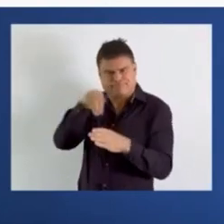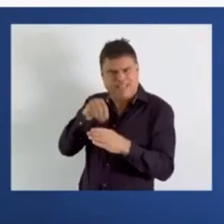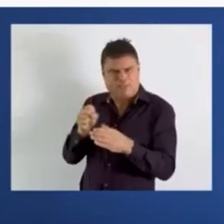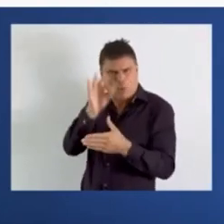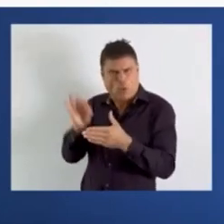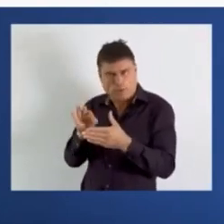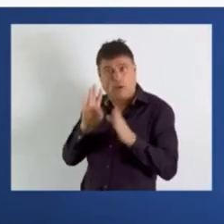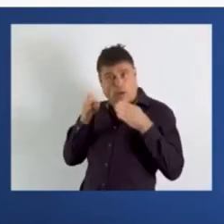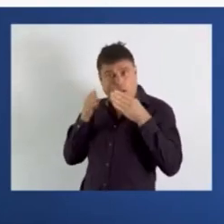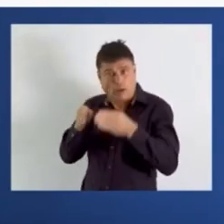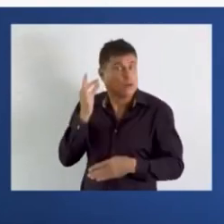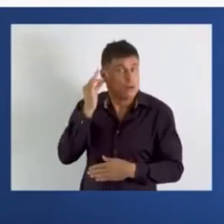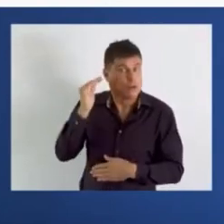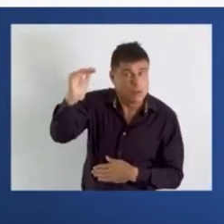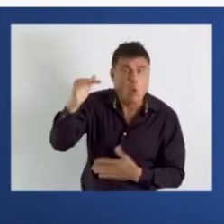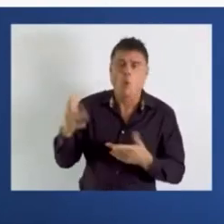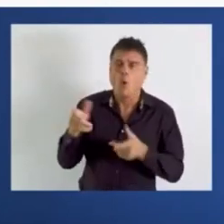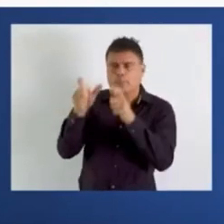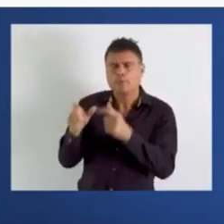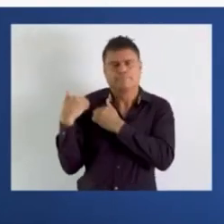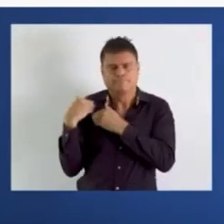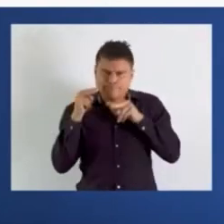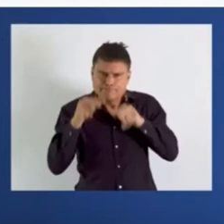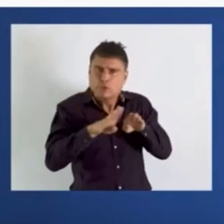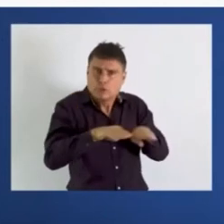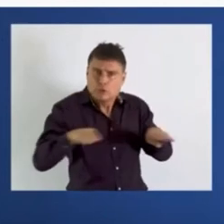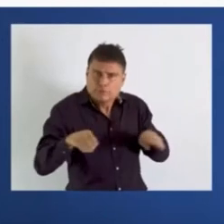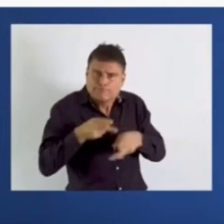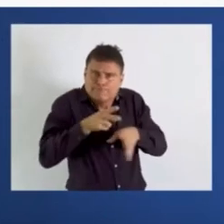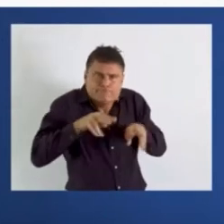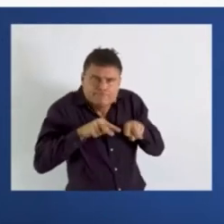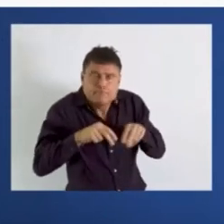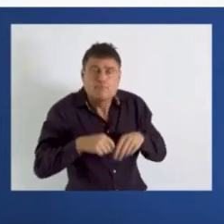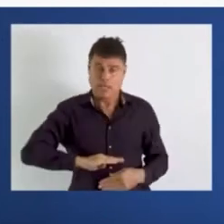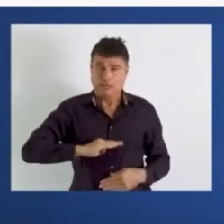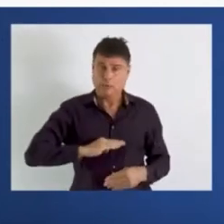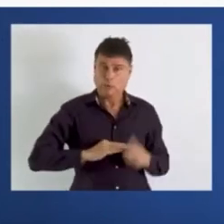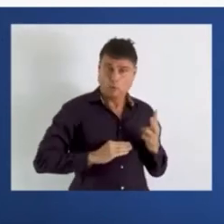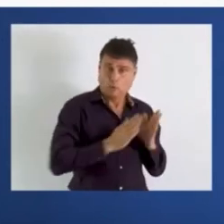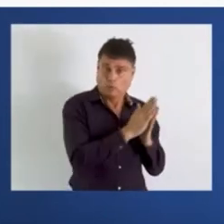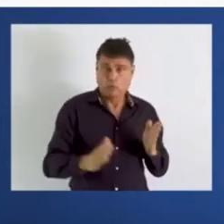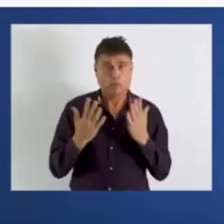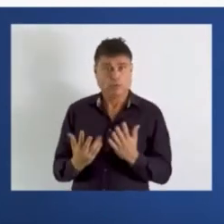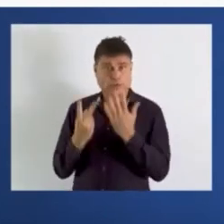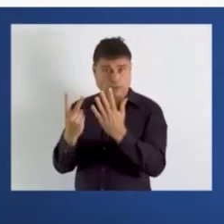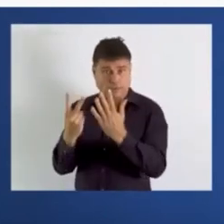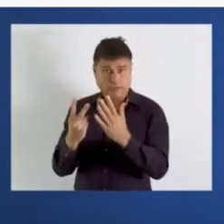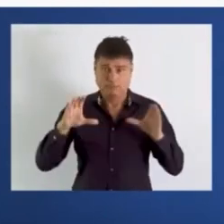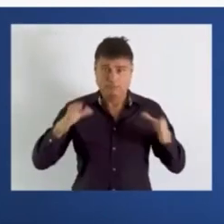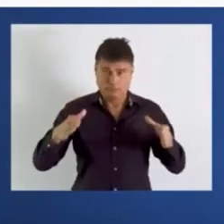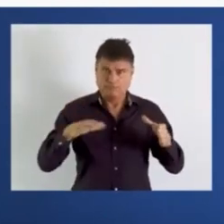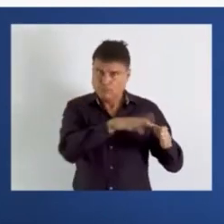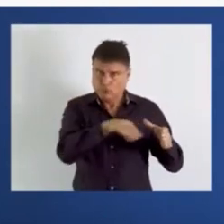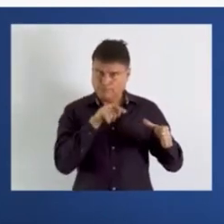It is addressed to mothers or primary caregivers of children between the ages of 2 and the ages of